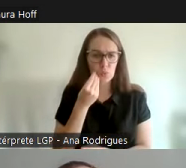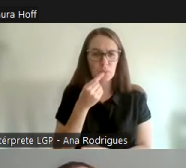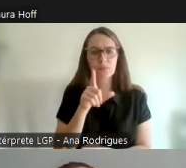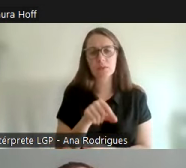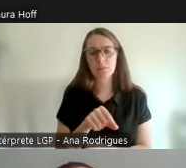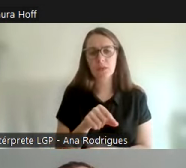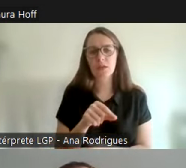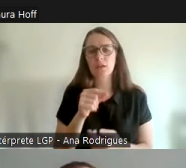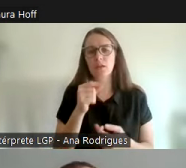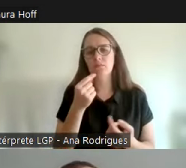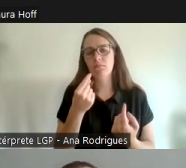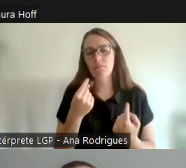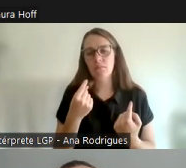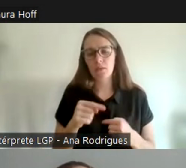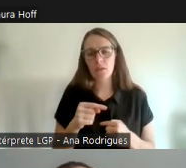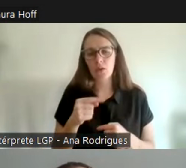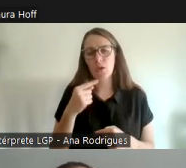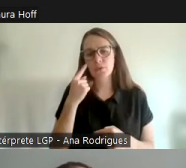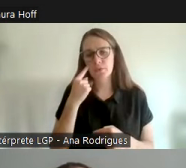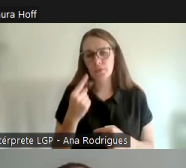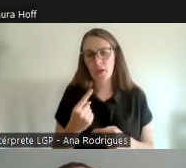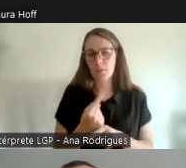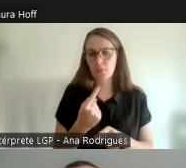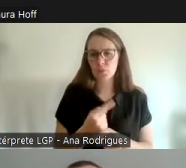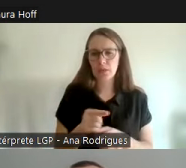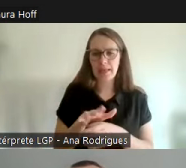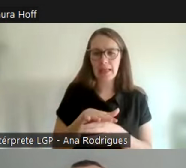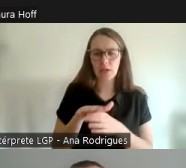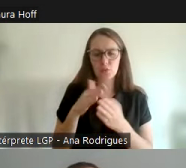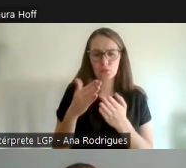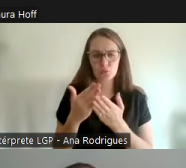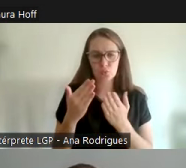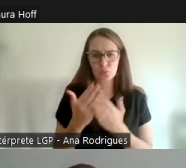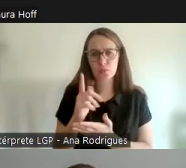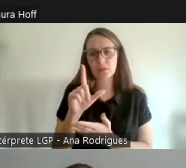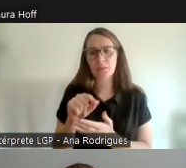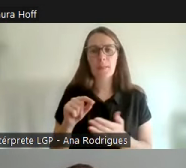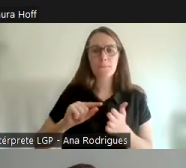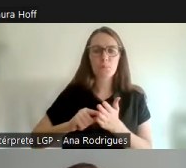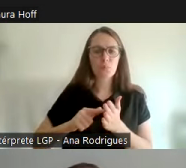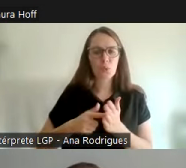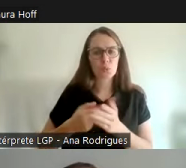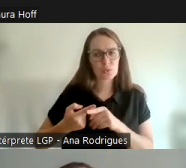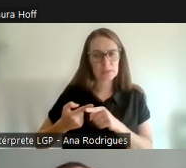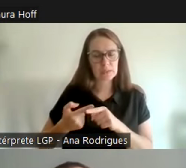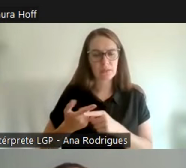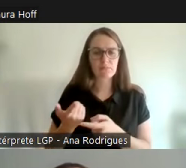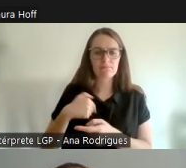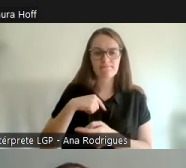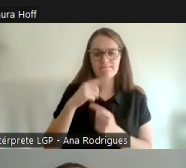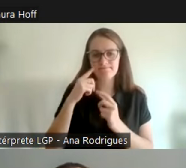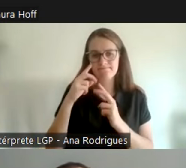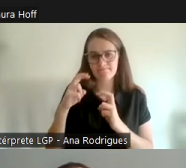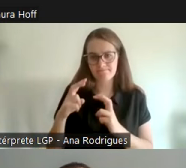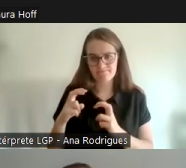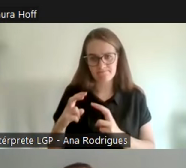the blocking points we see, and case studies of actual